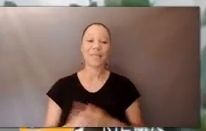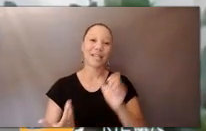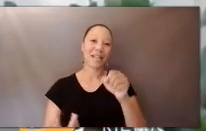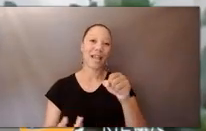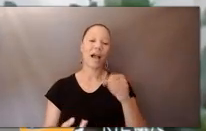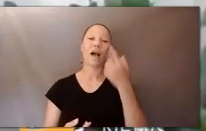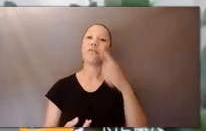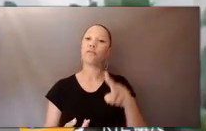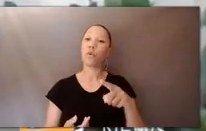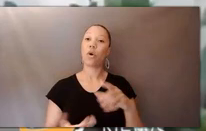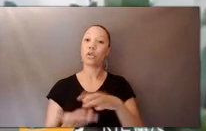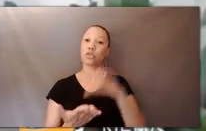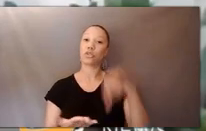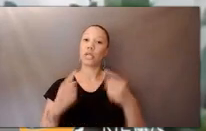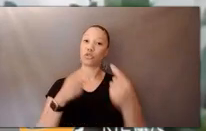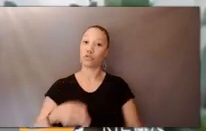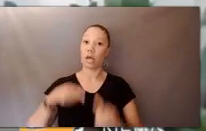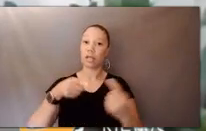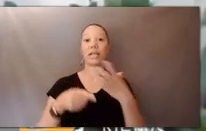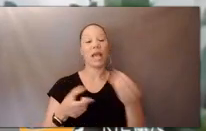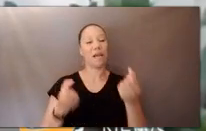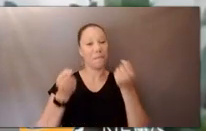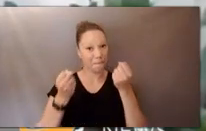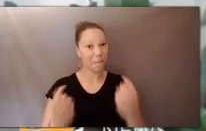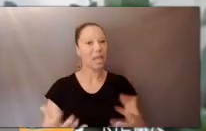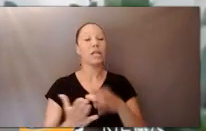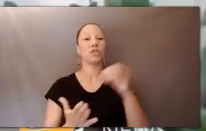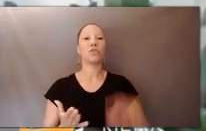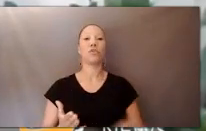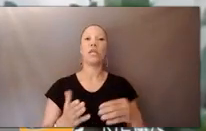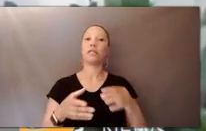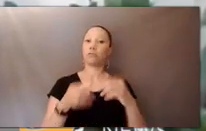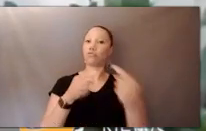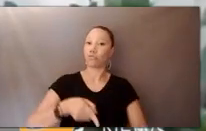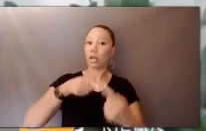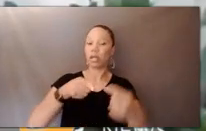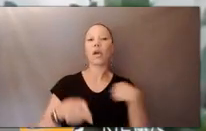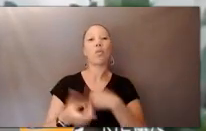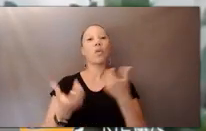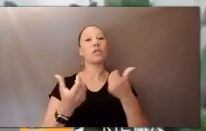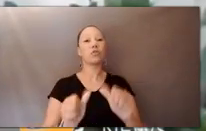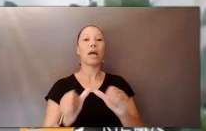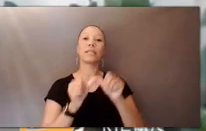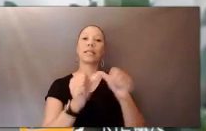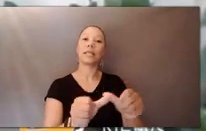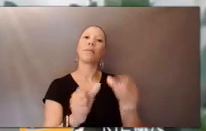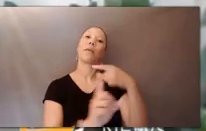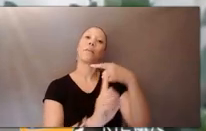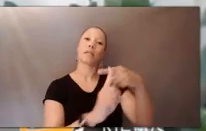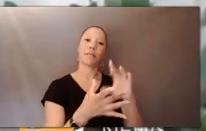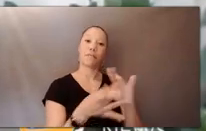And then for the kids that are struggling, and there are many, we really try to keep our message positive. Okay, excellent.